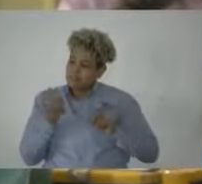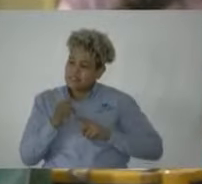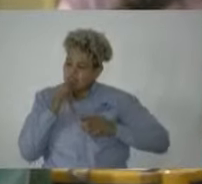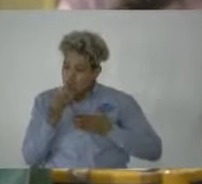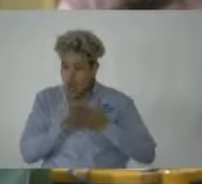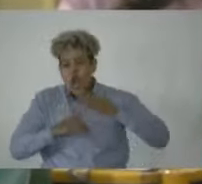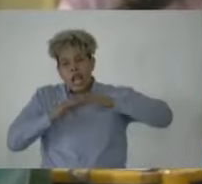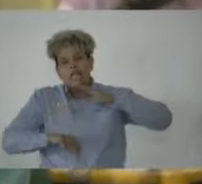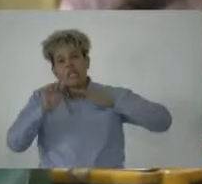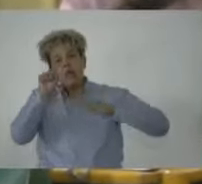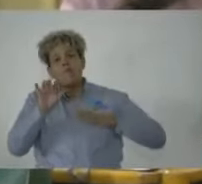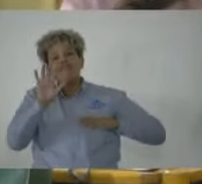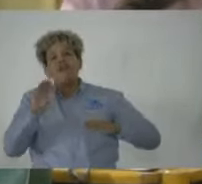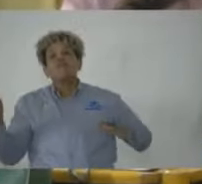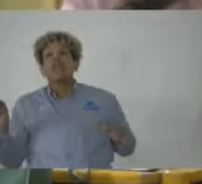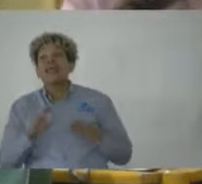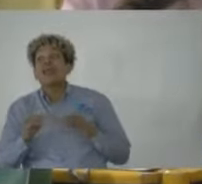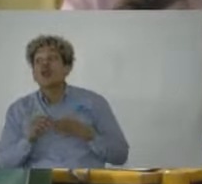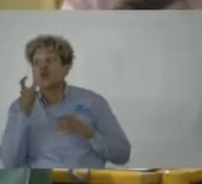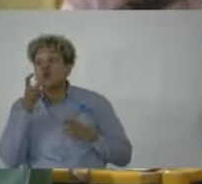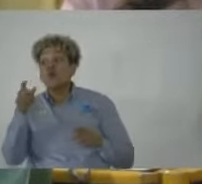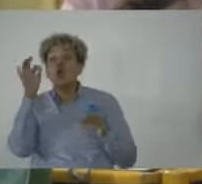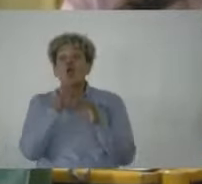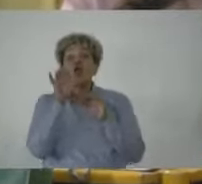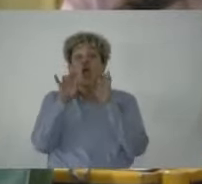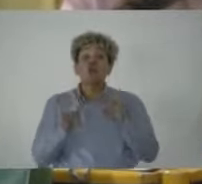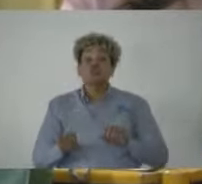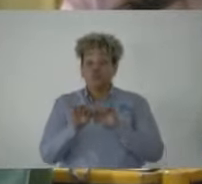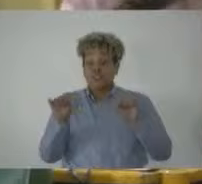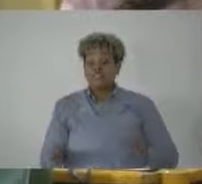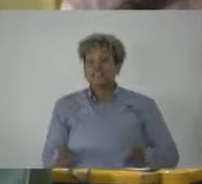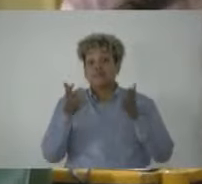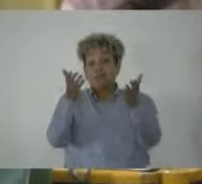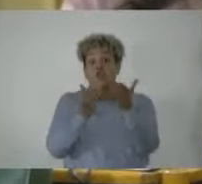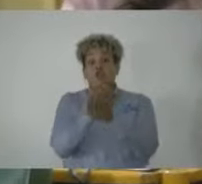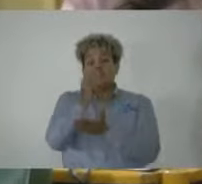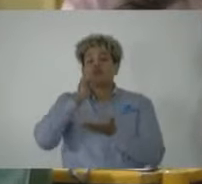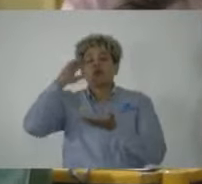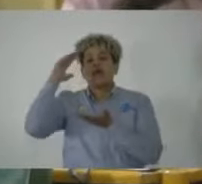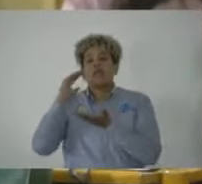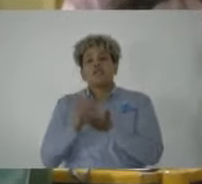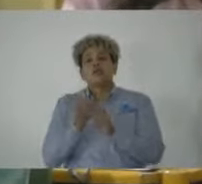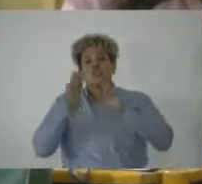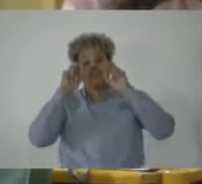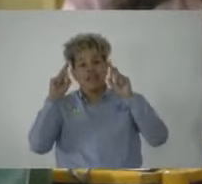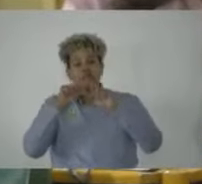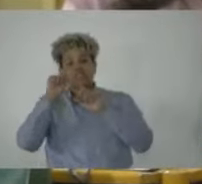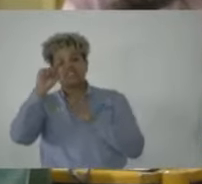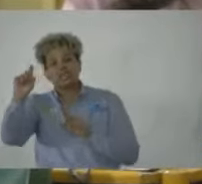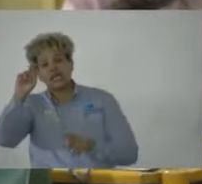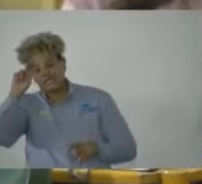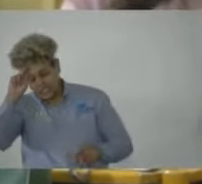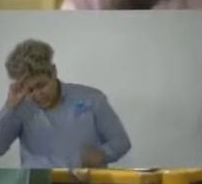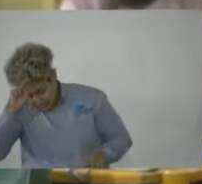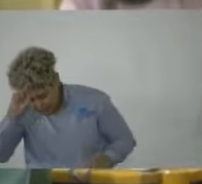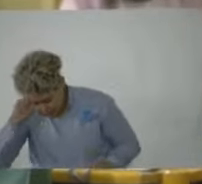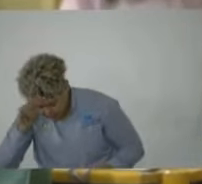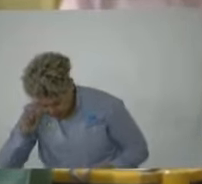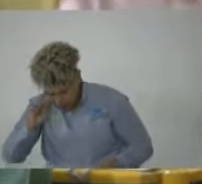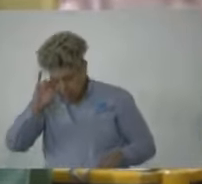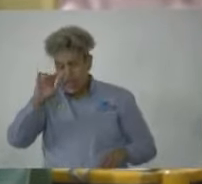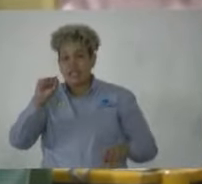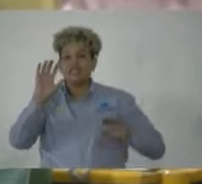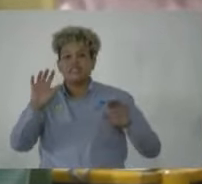than $1.5 million who contribute to the system through a deduction of education tax, NHT, and